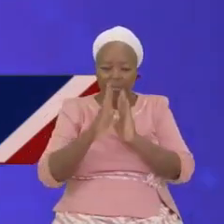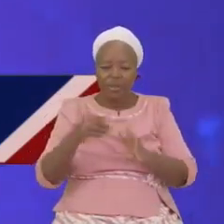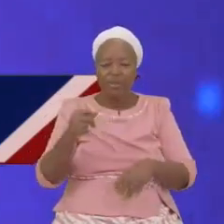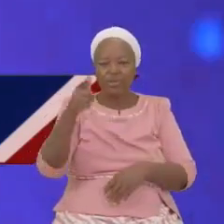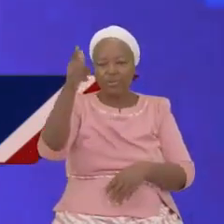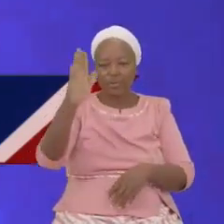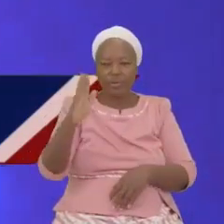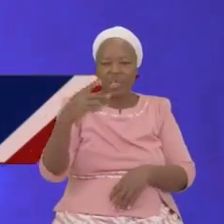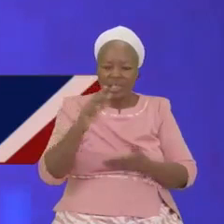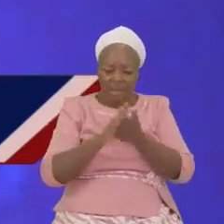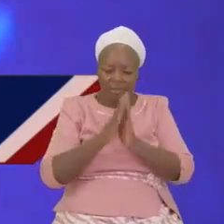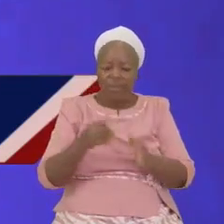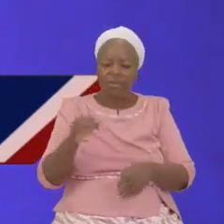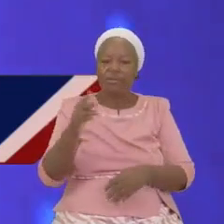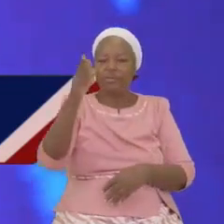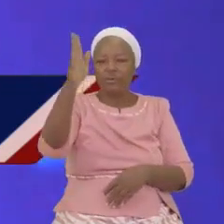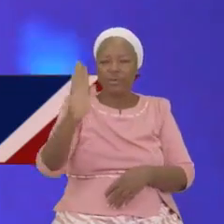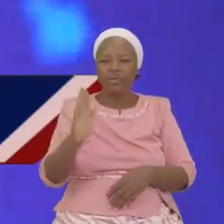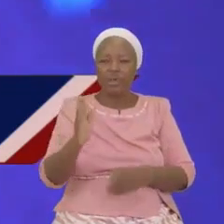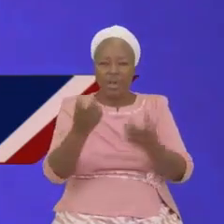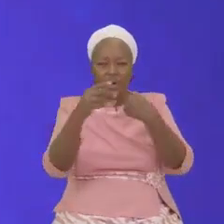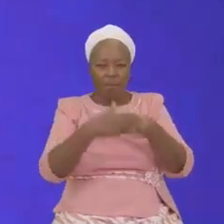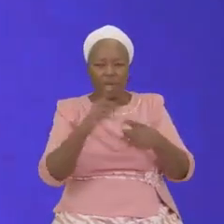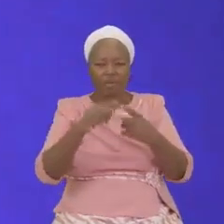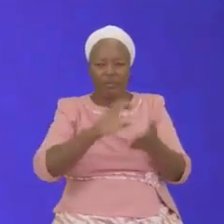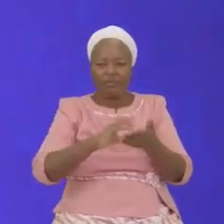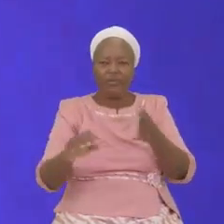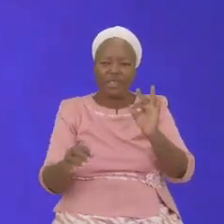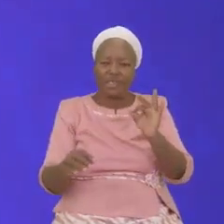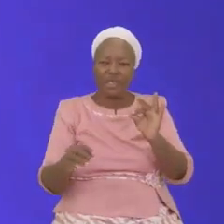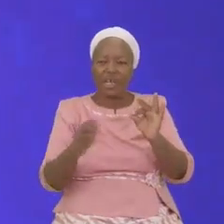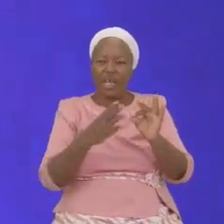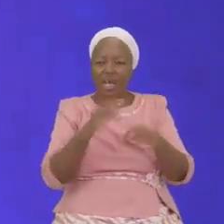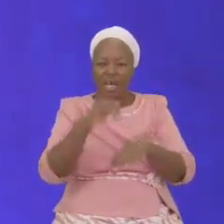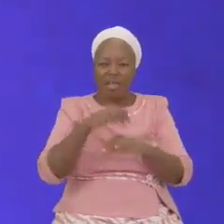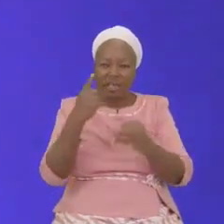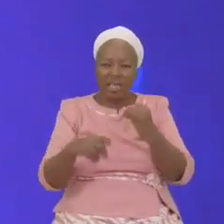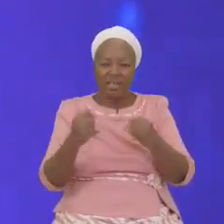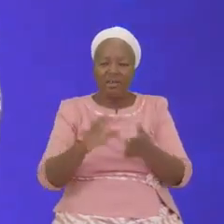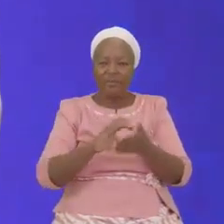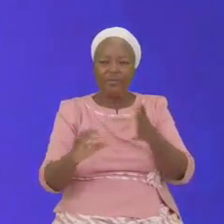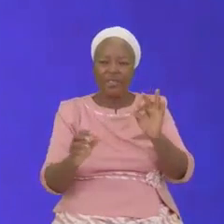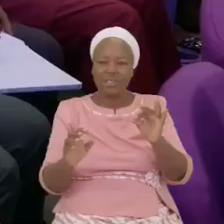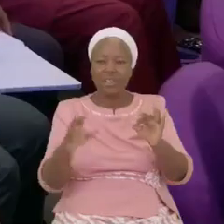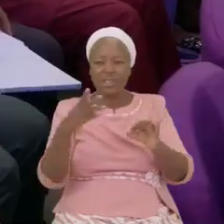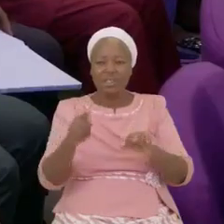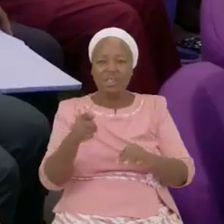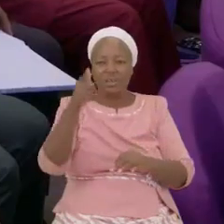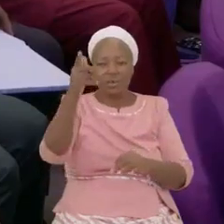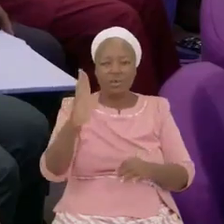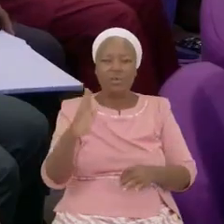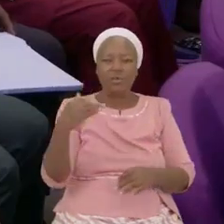the peace of God, the peace of God. Come back to verse 9. At the end of verse 9, the God